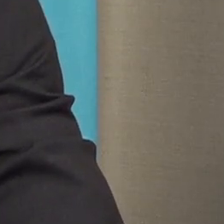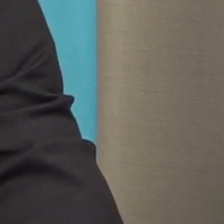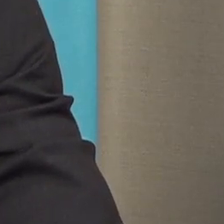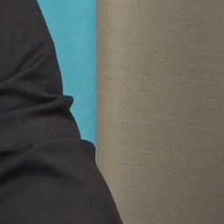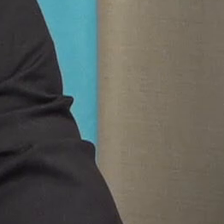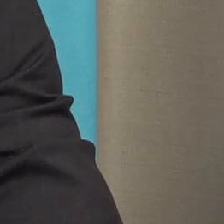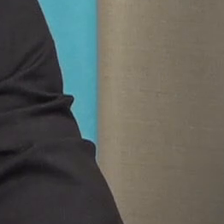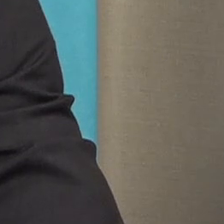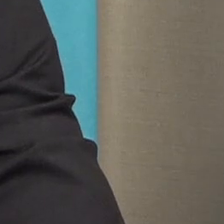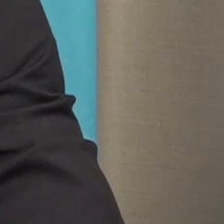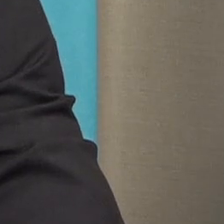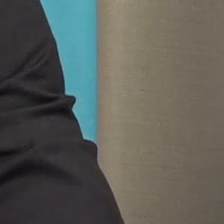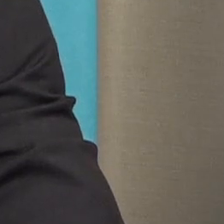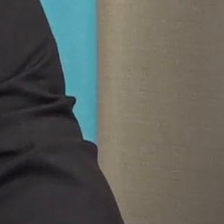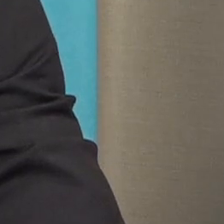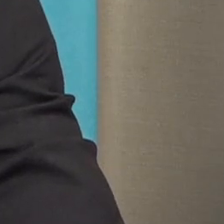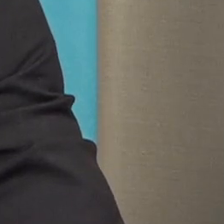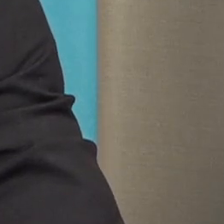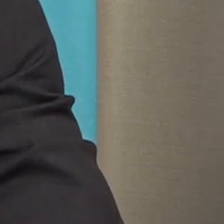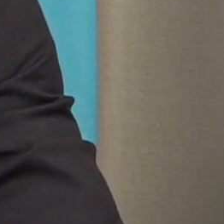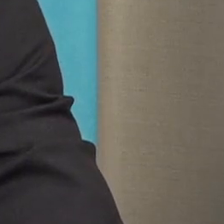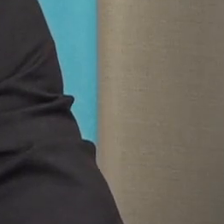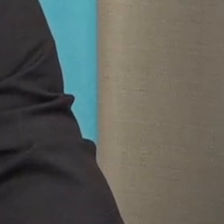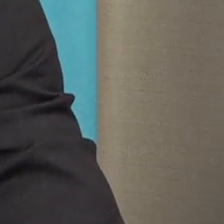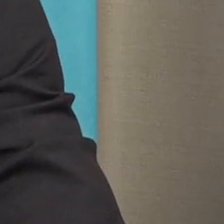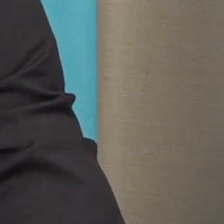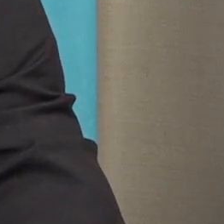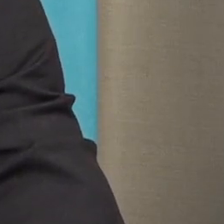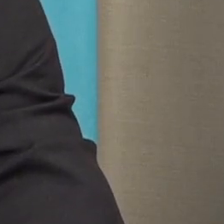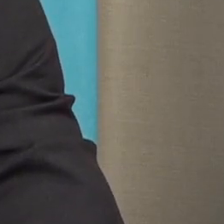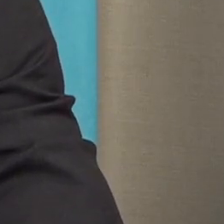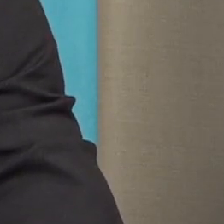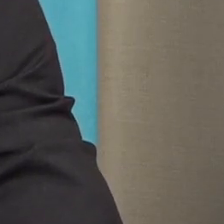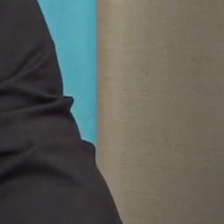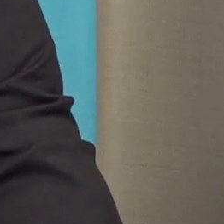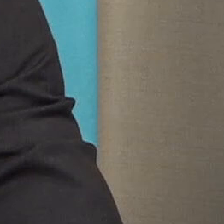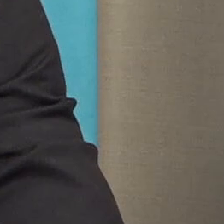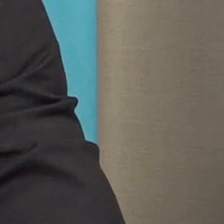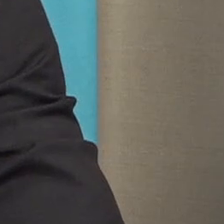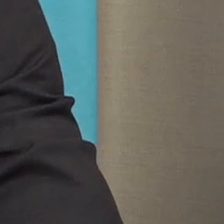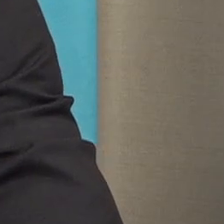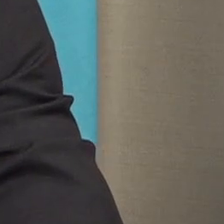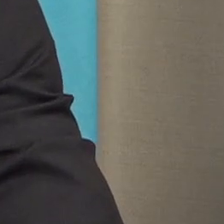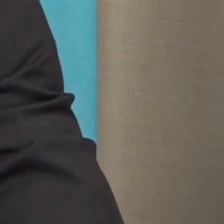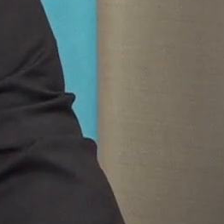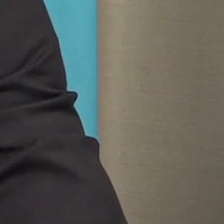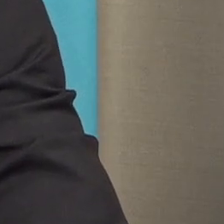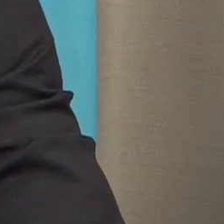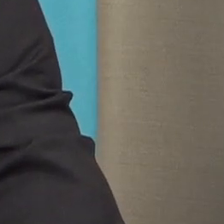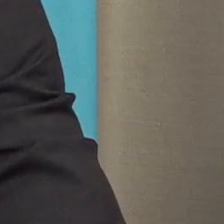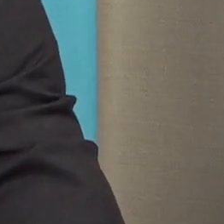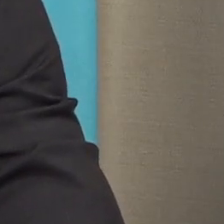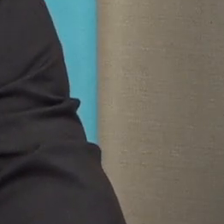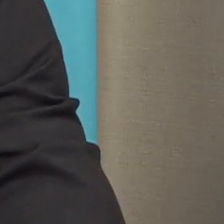week, I had said that your government and its financial situation will